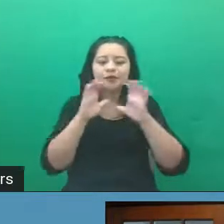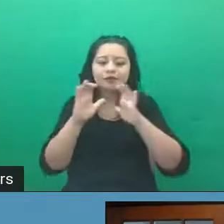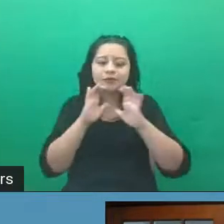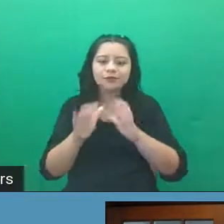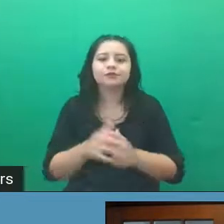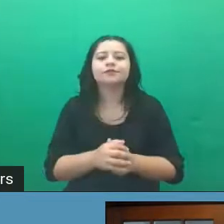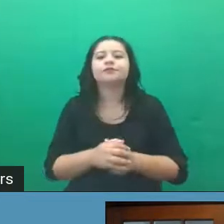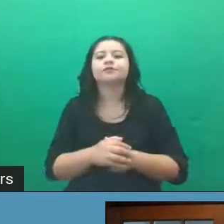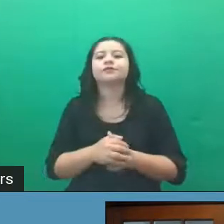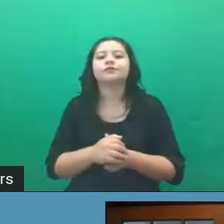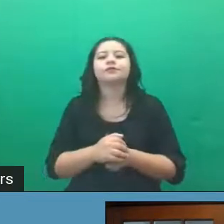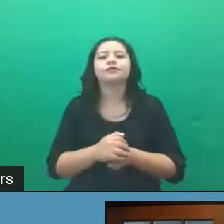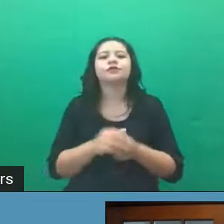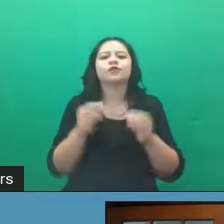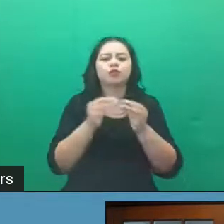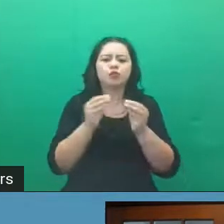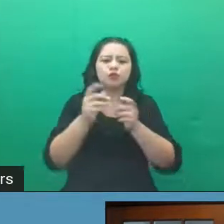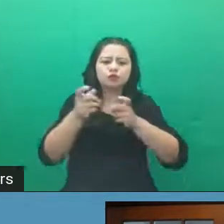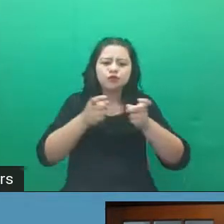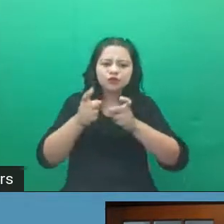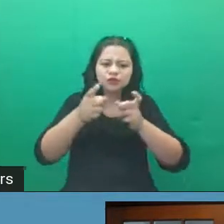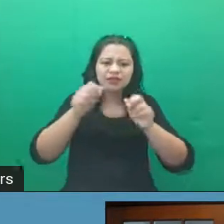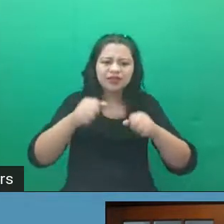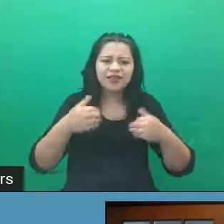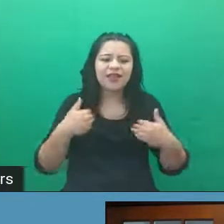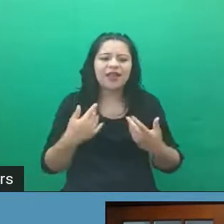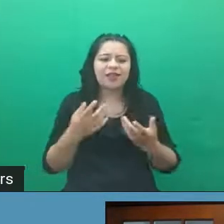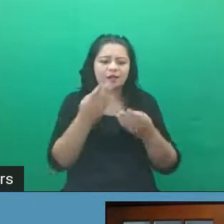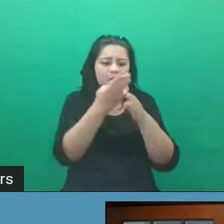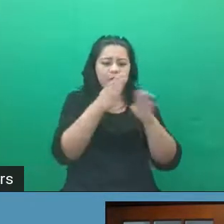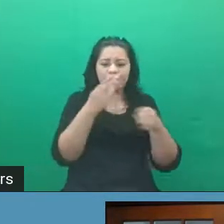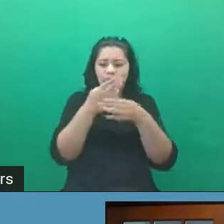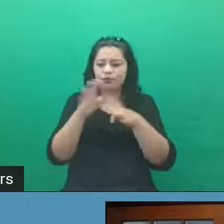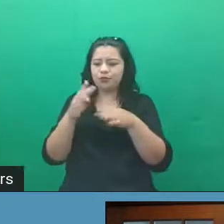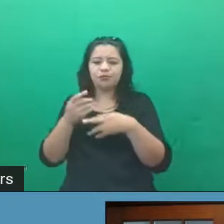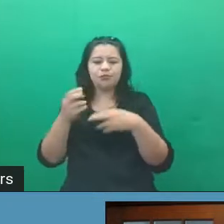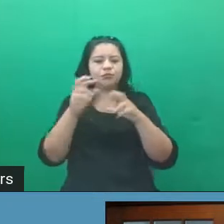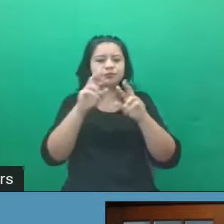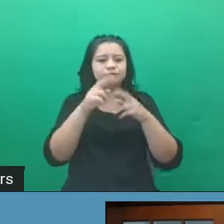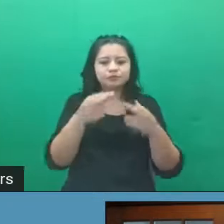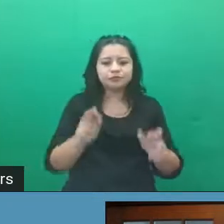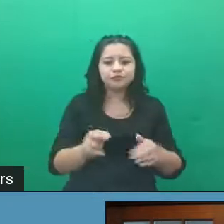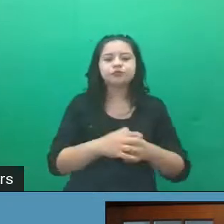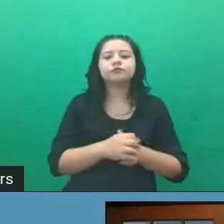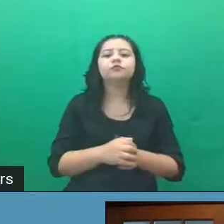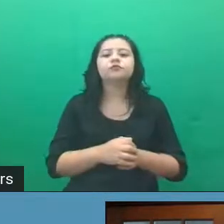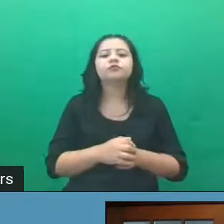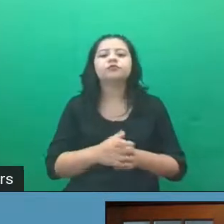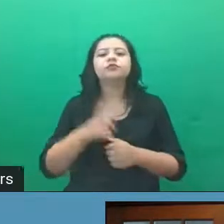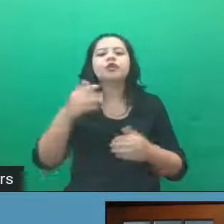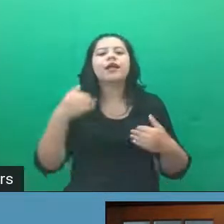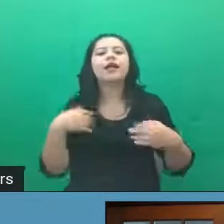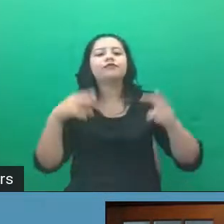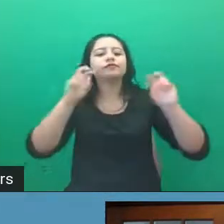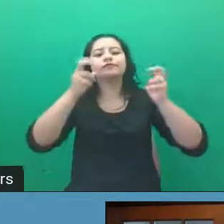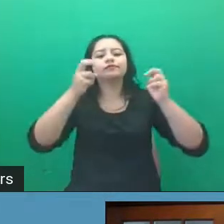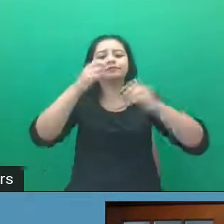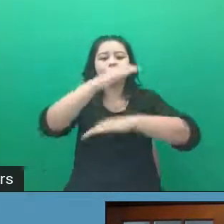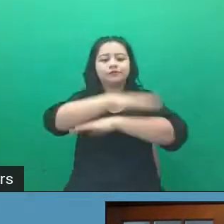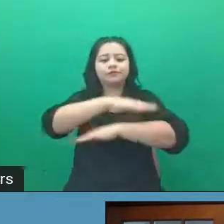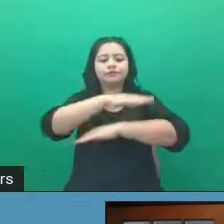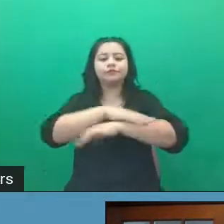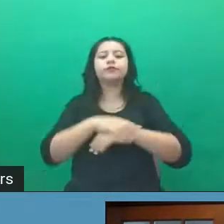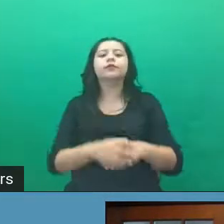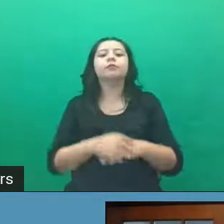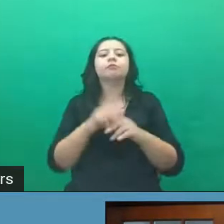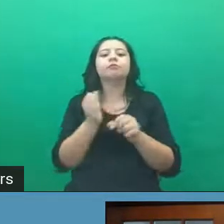you can have over breakouts, and you can do the same kind of thing in Zoom, which is you can have topic tables. Make a